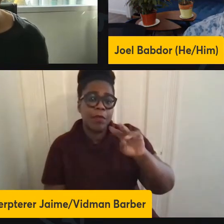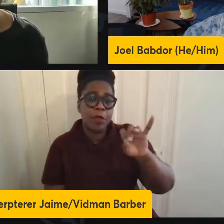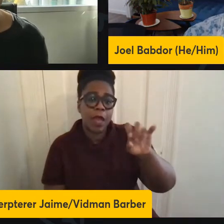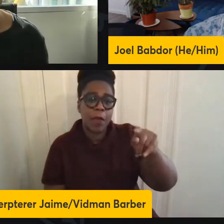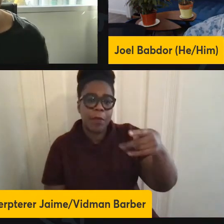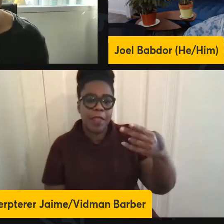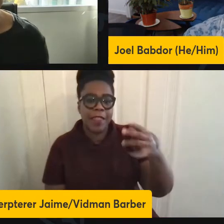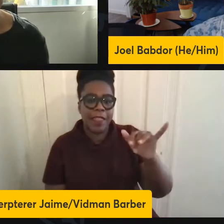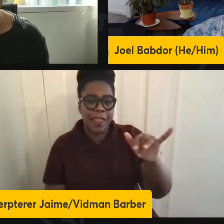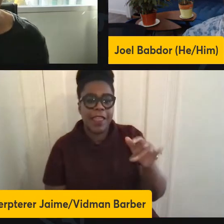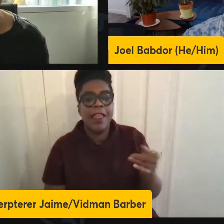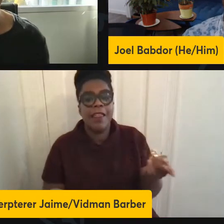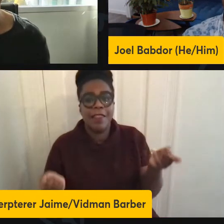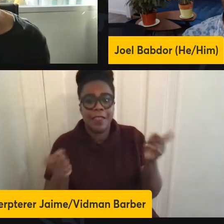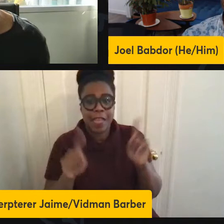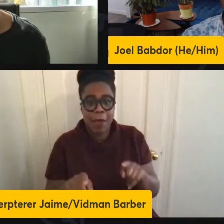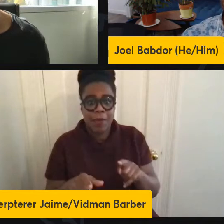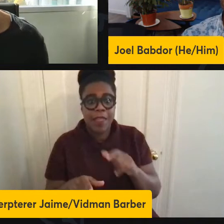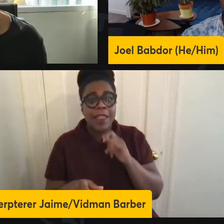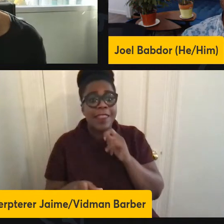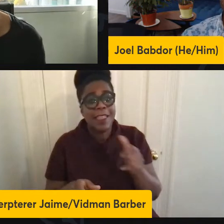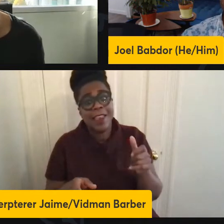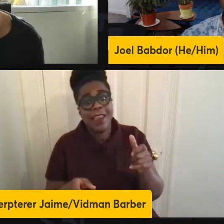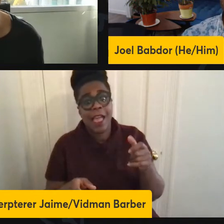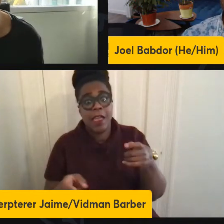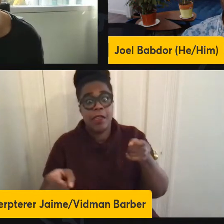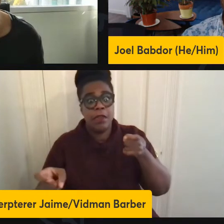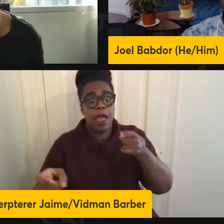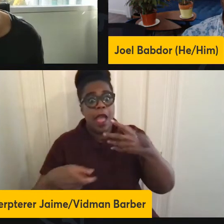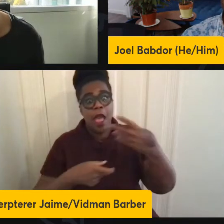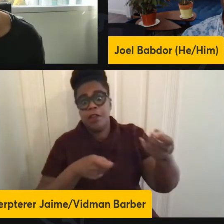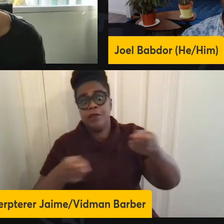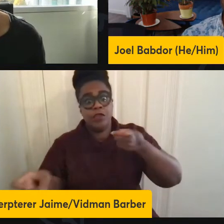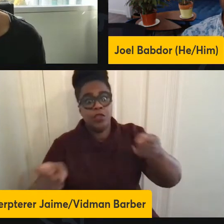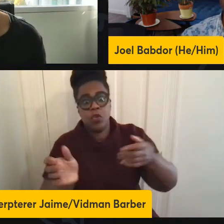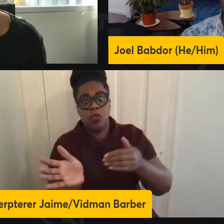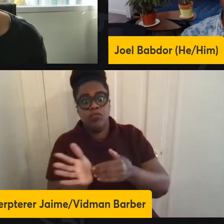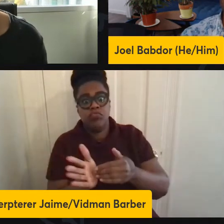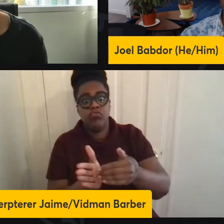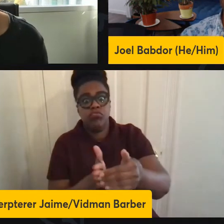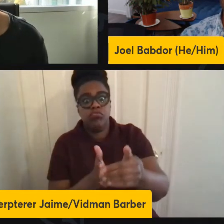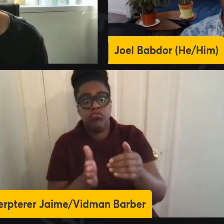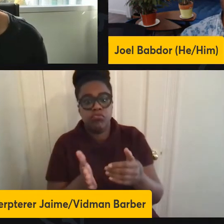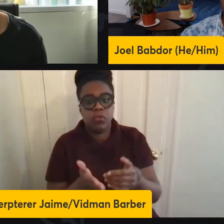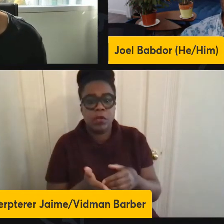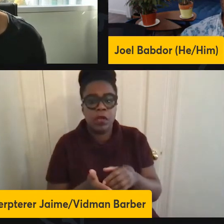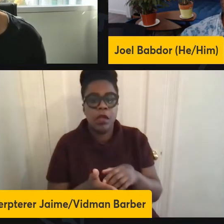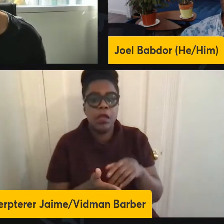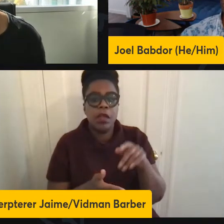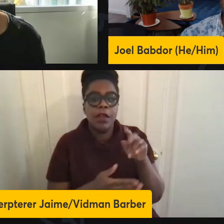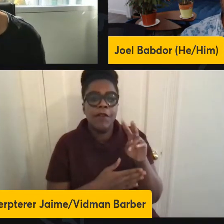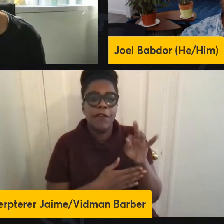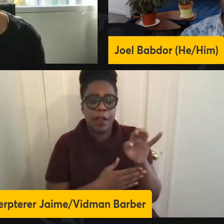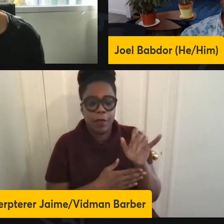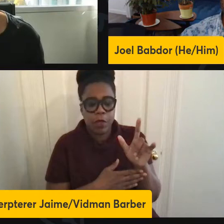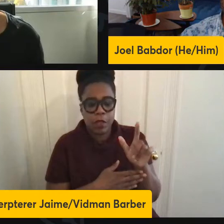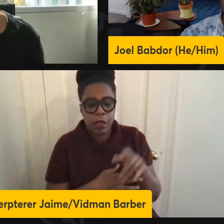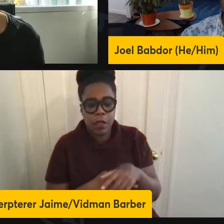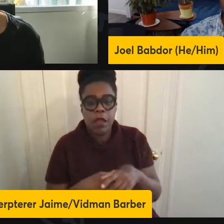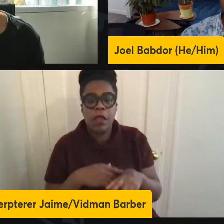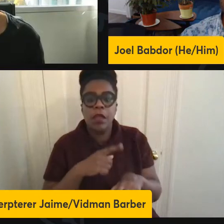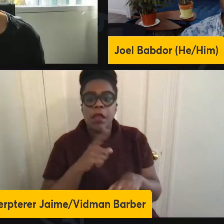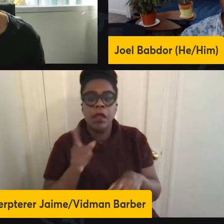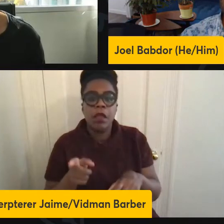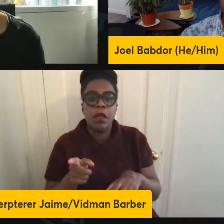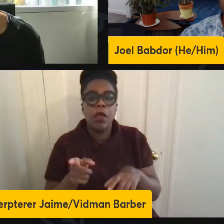than out of control viral replication in the airways. Awesome. I'll take the last question. We have Mark